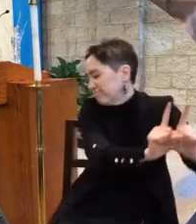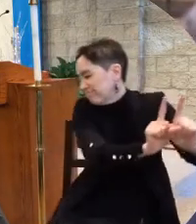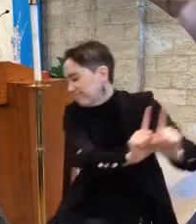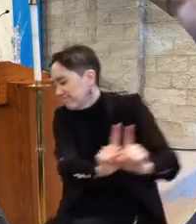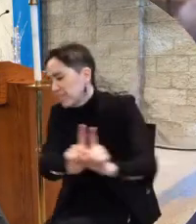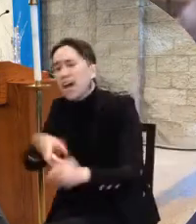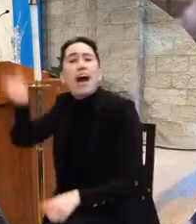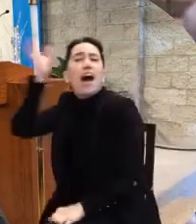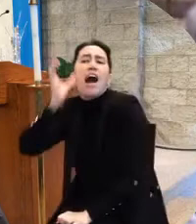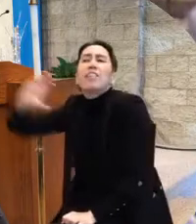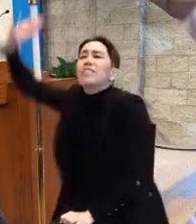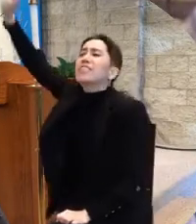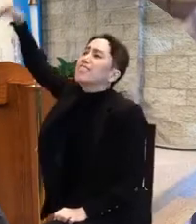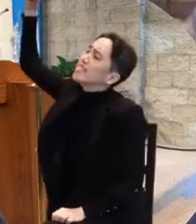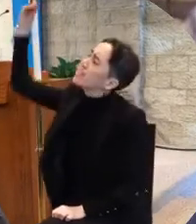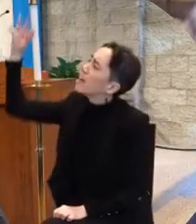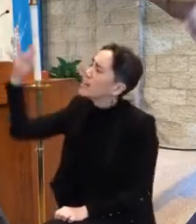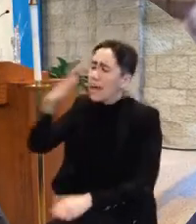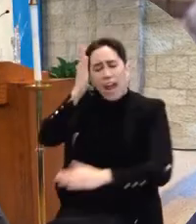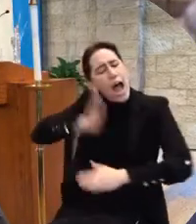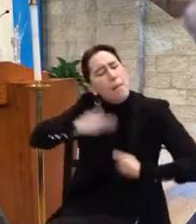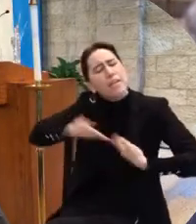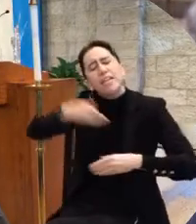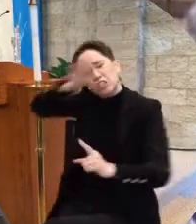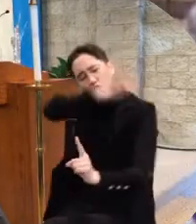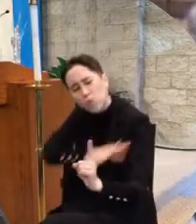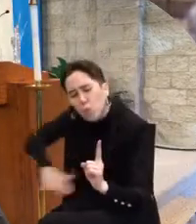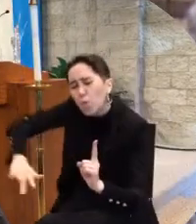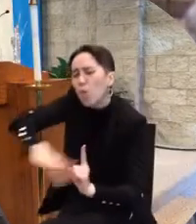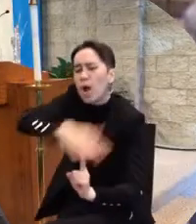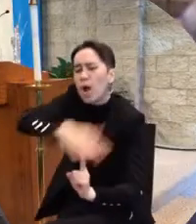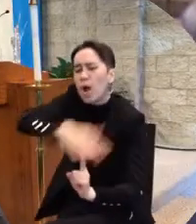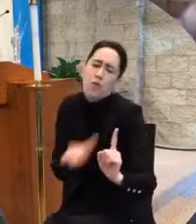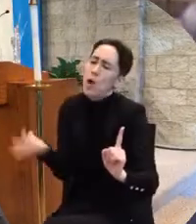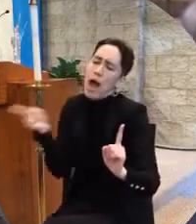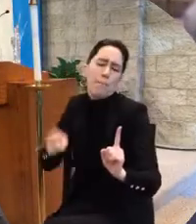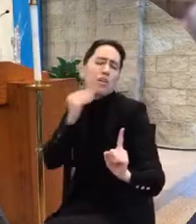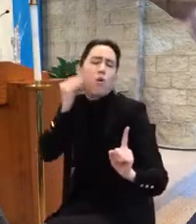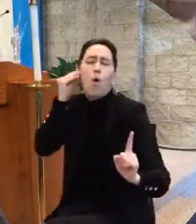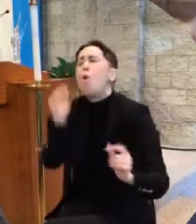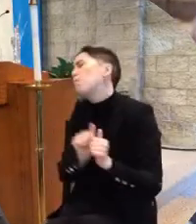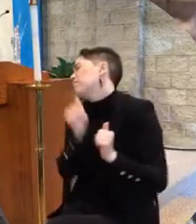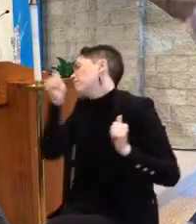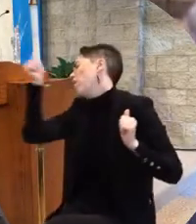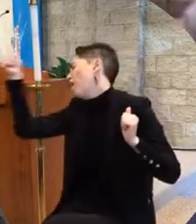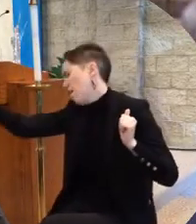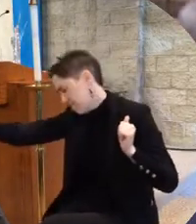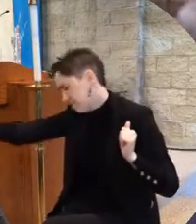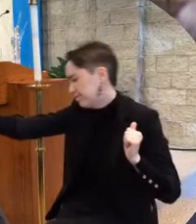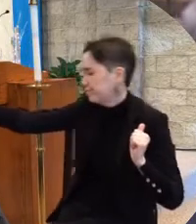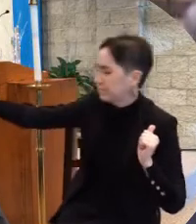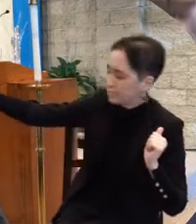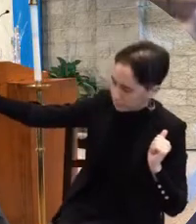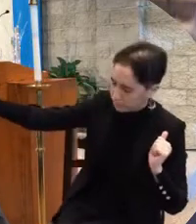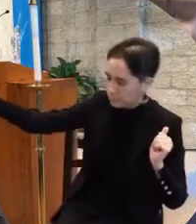And may sunshine and happiness surround you when you're far from home.